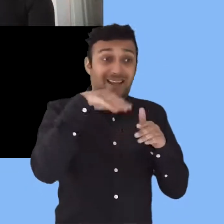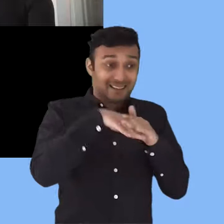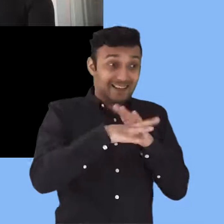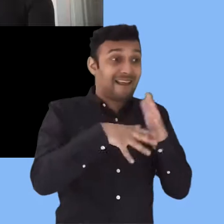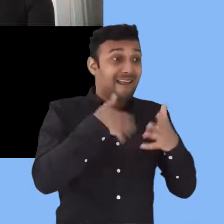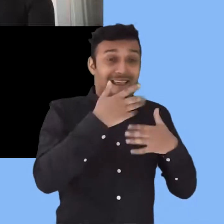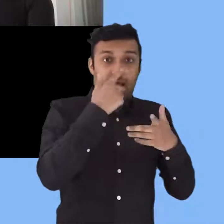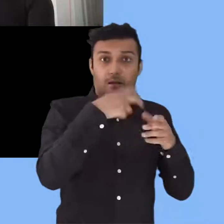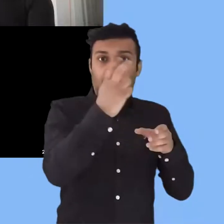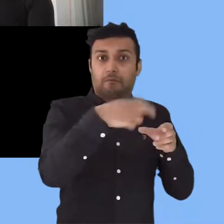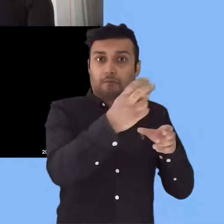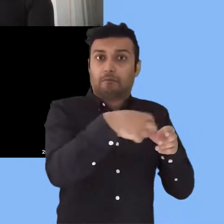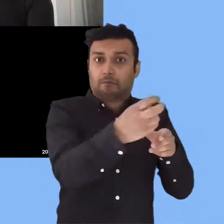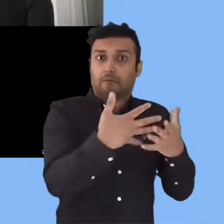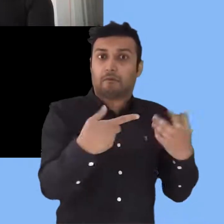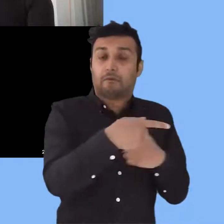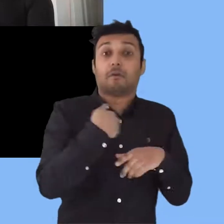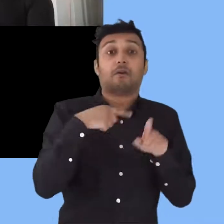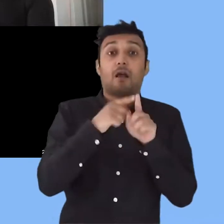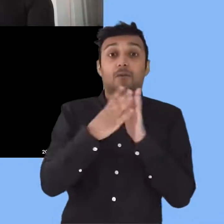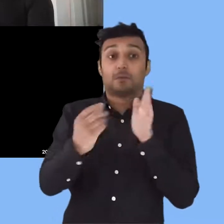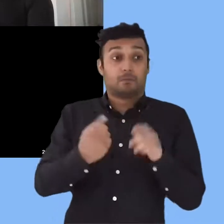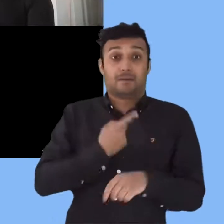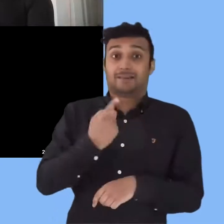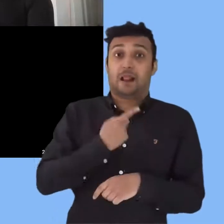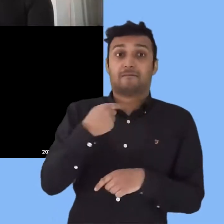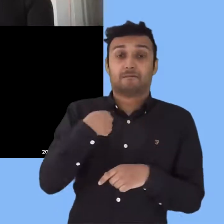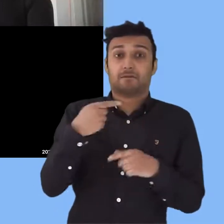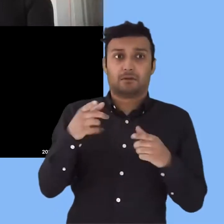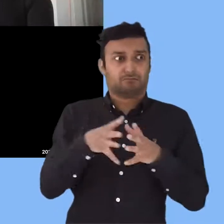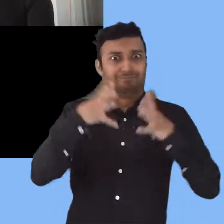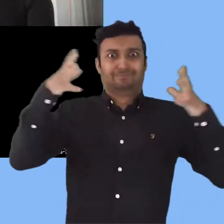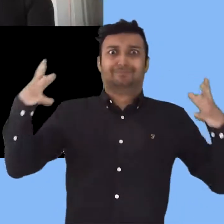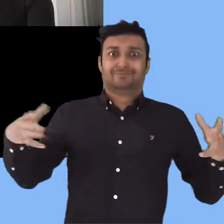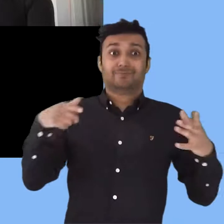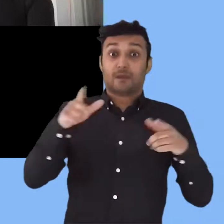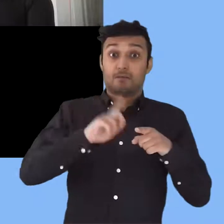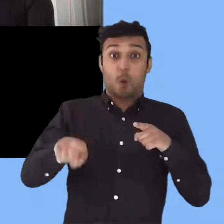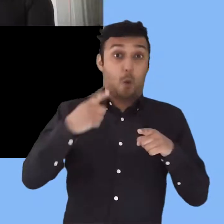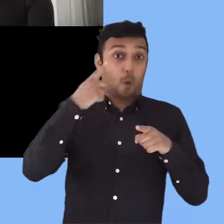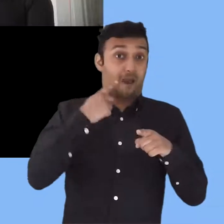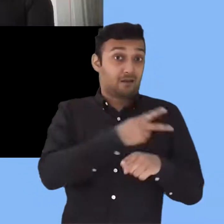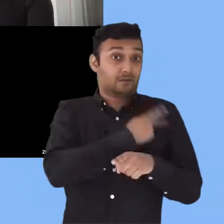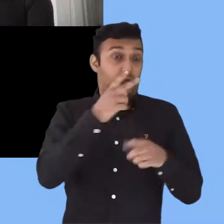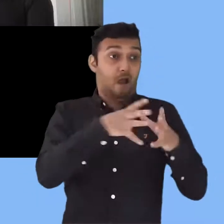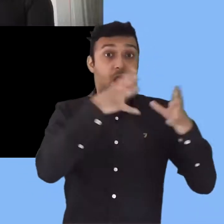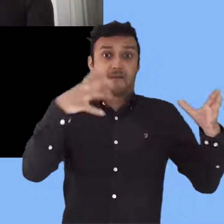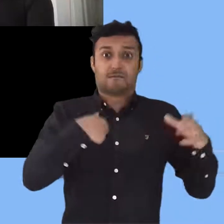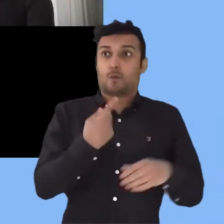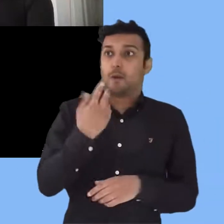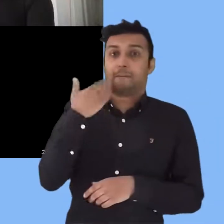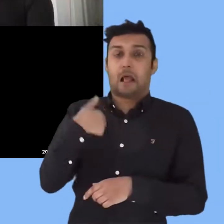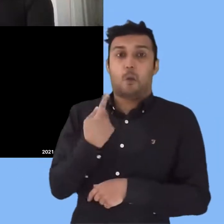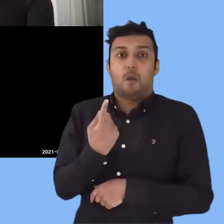my own experiences being the only Black practitioner in a really large setting, which is predominantly white staff. And I felt quite excluded